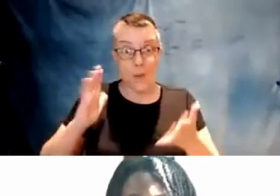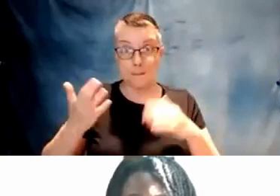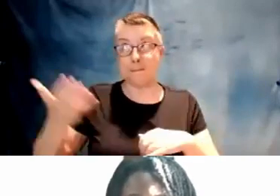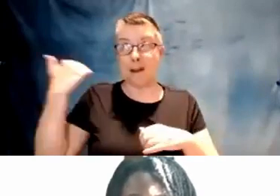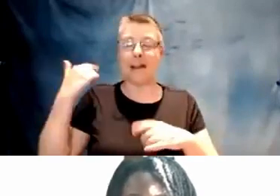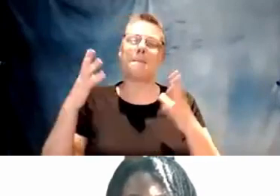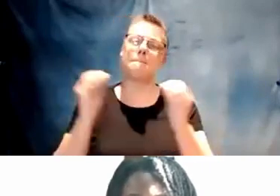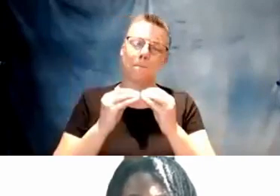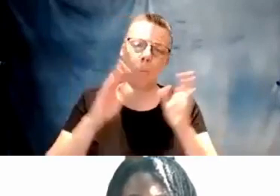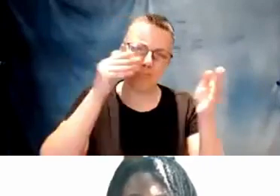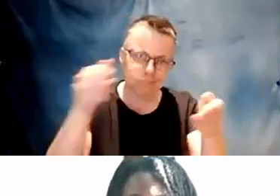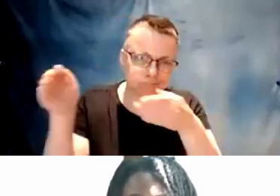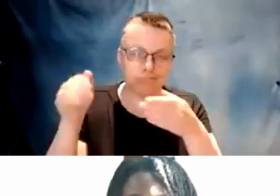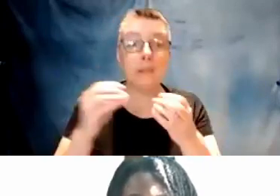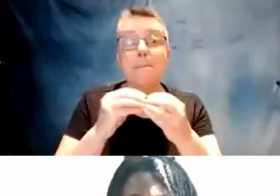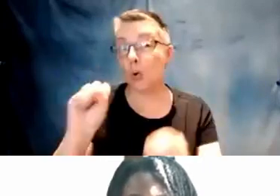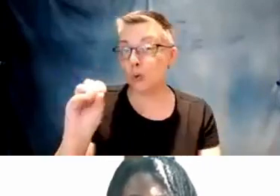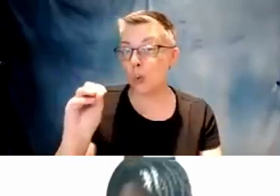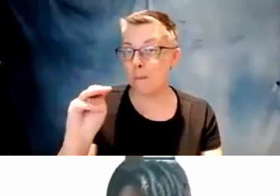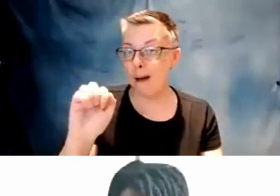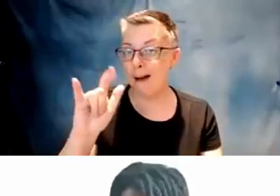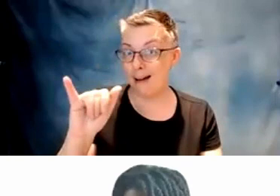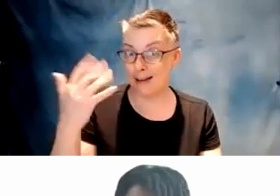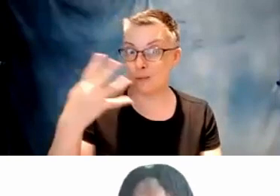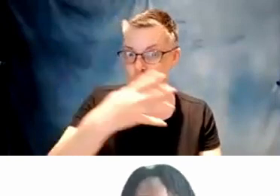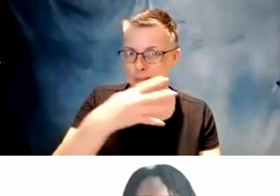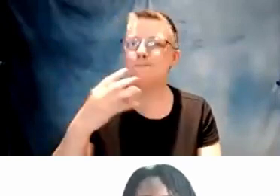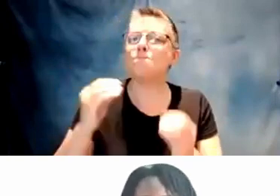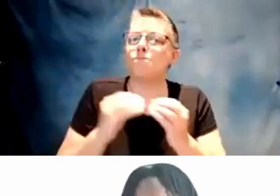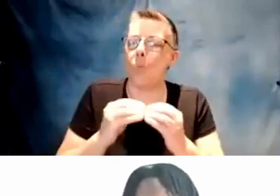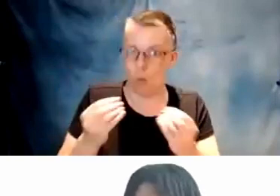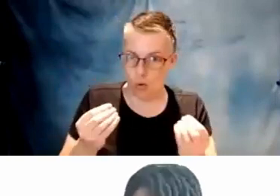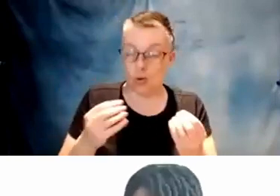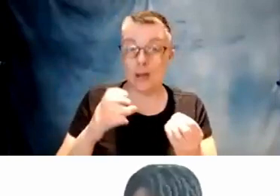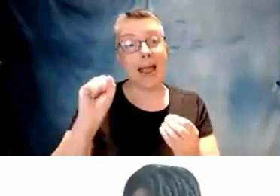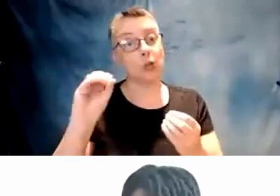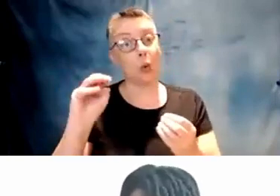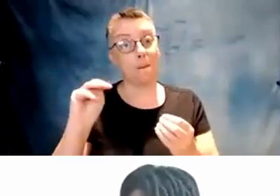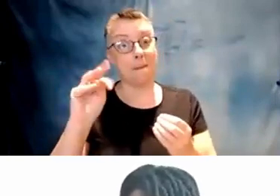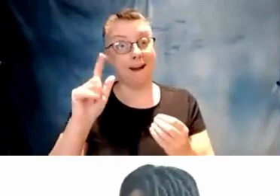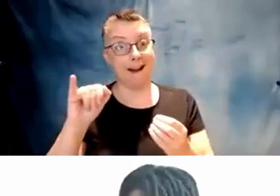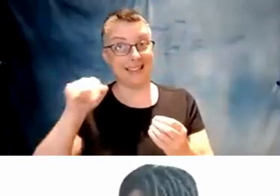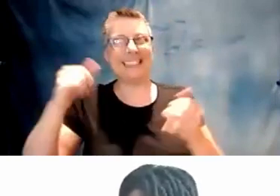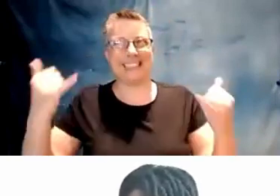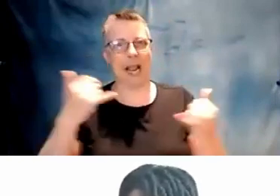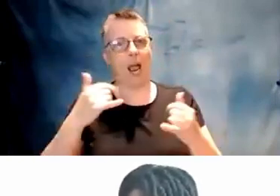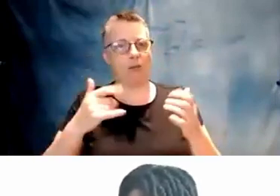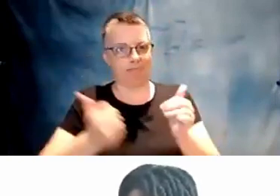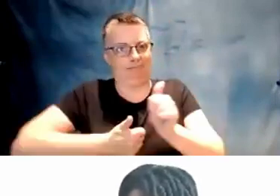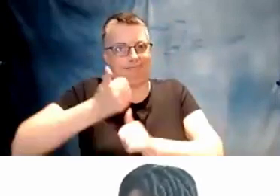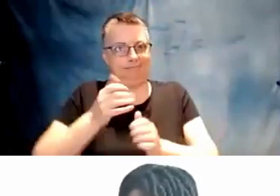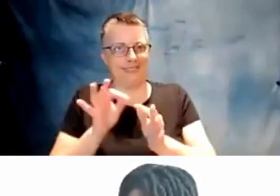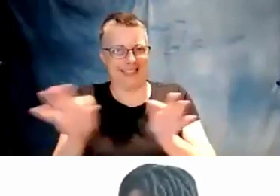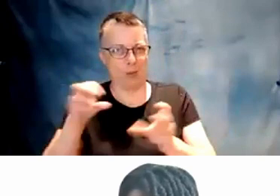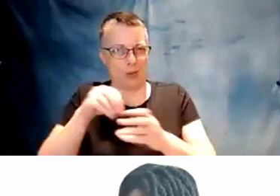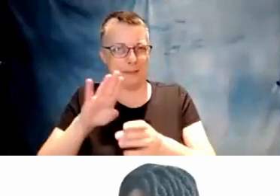are more Somali immigrants. And then considering that there is, like, Somali is considered a major language of BPS now, there should be more resources,